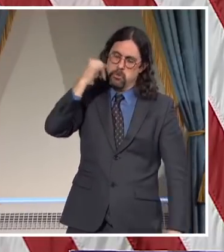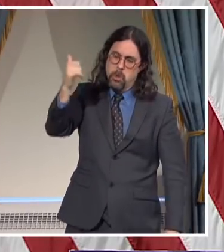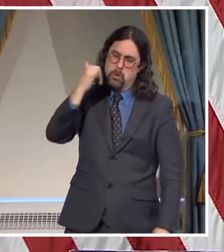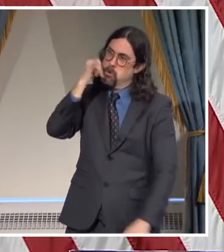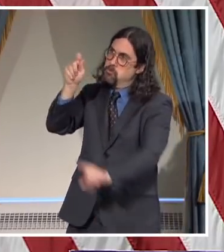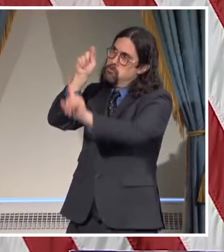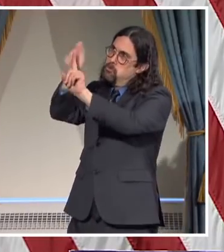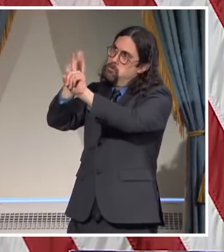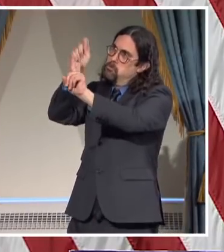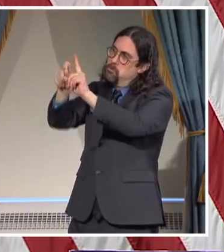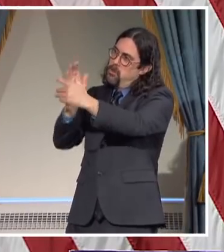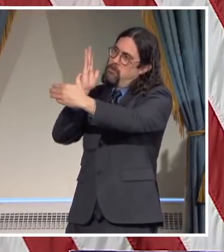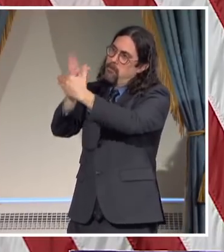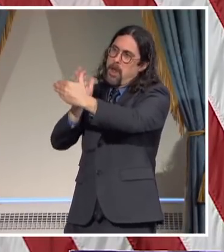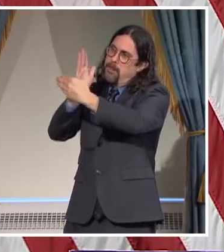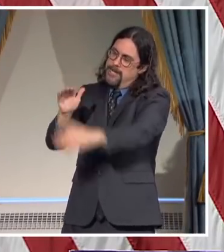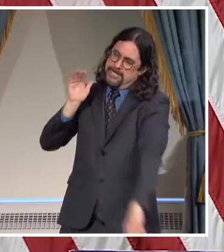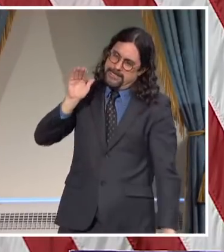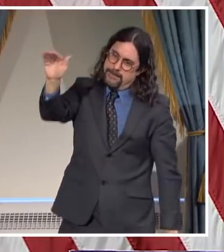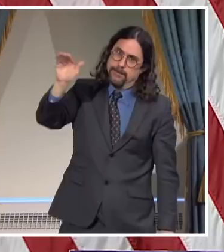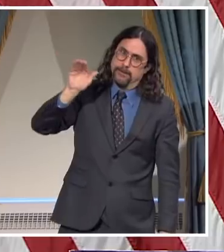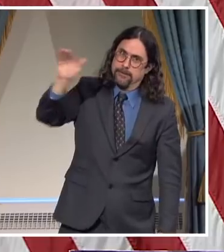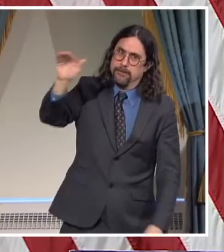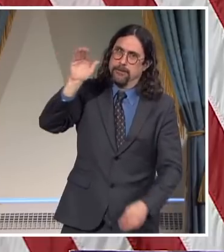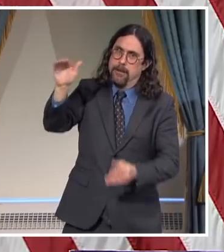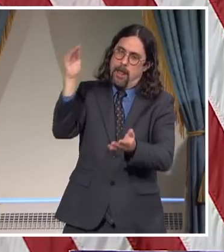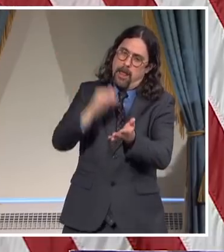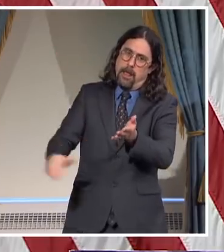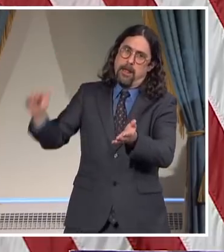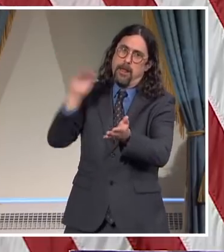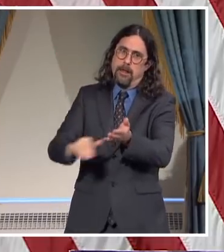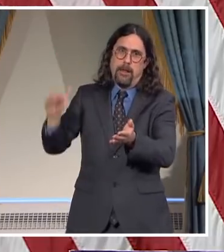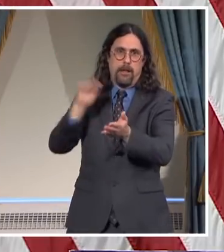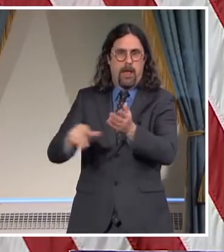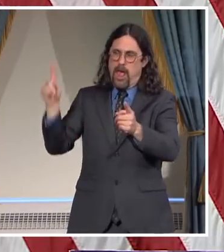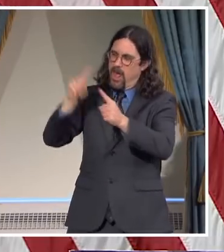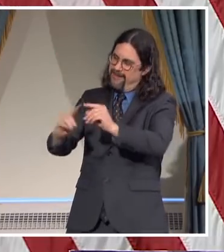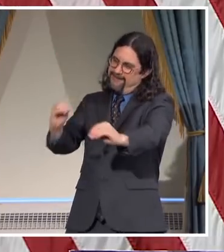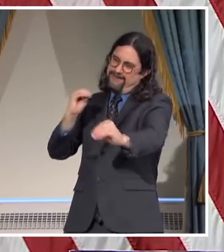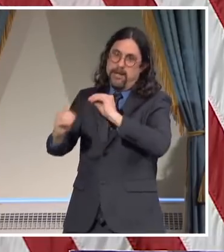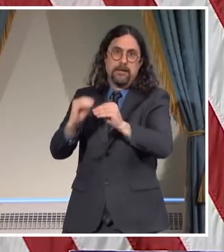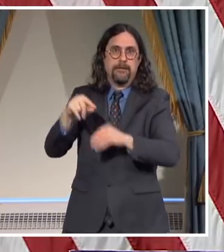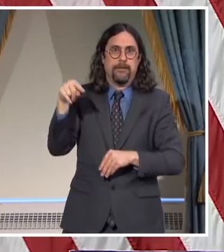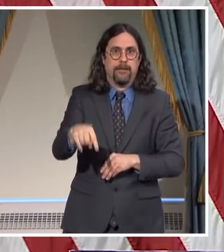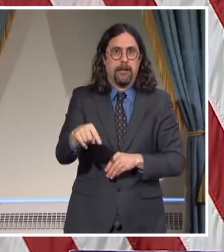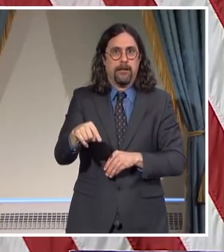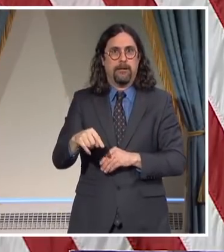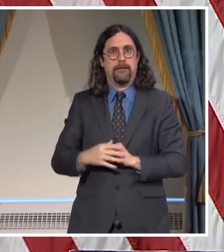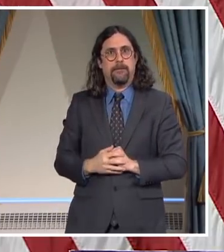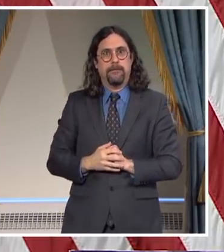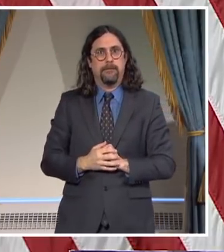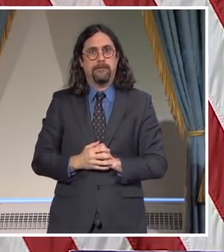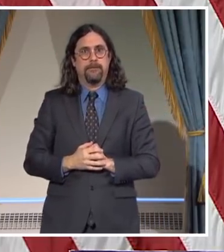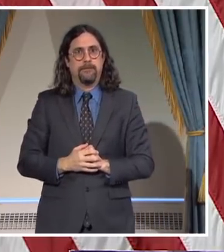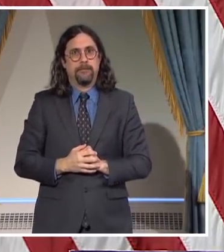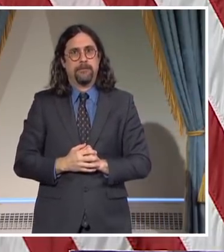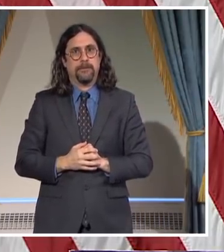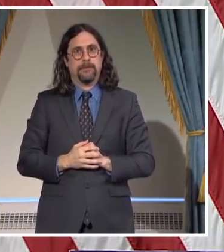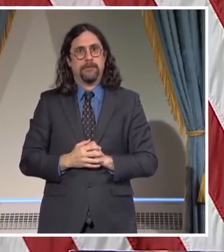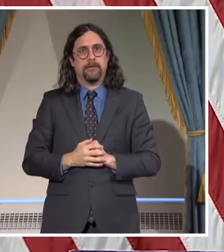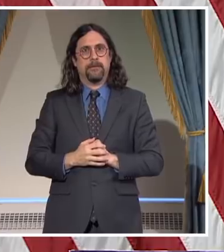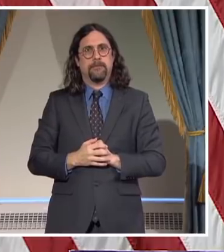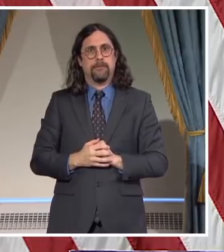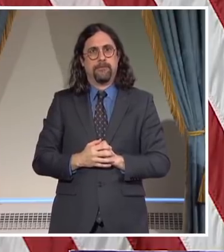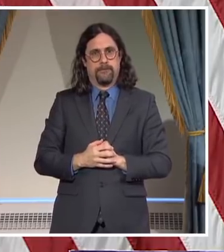intervene, to either fix this bill as it is, or to guarantee that there will be another stimulus bill in the coming